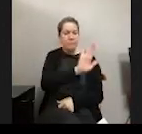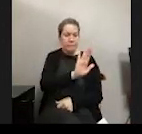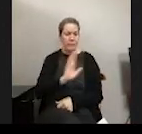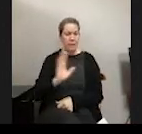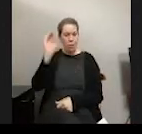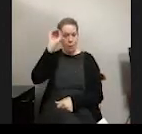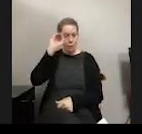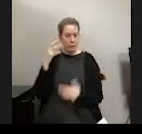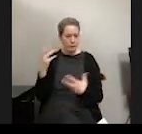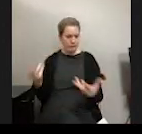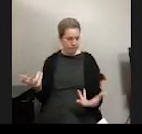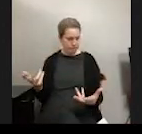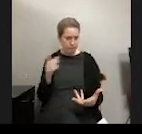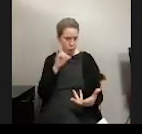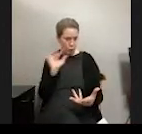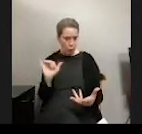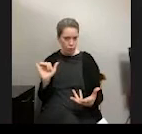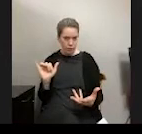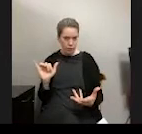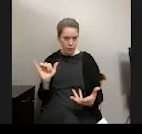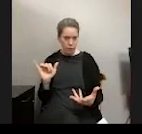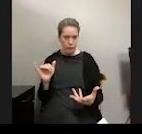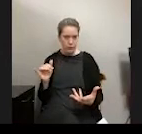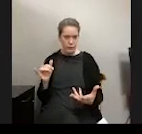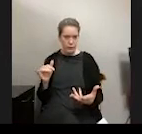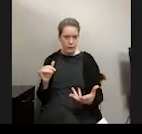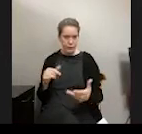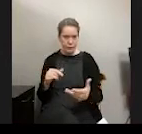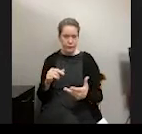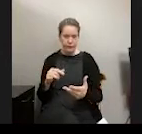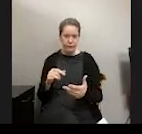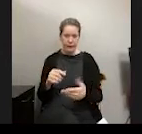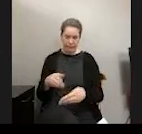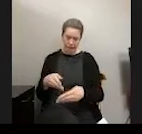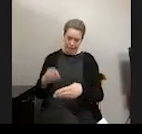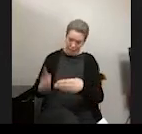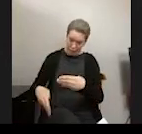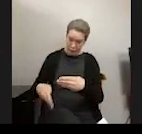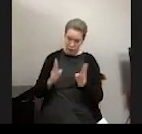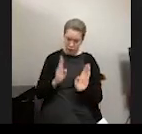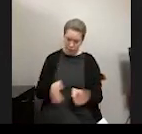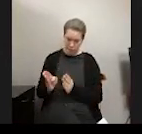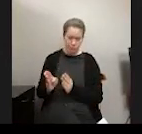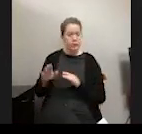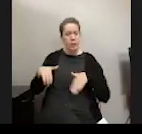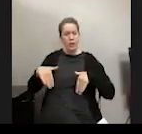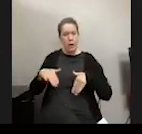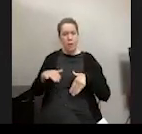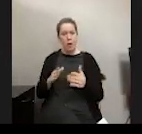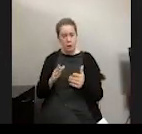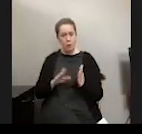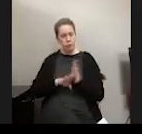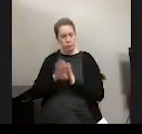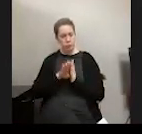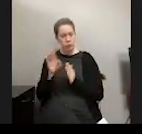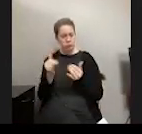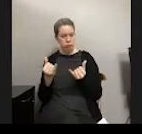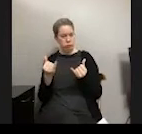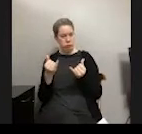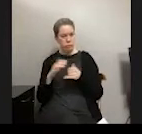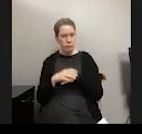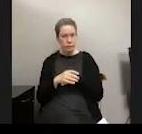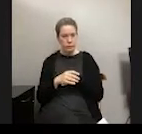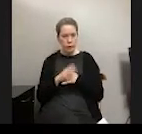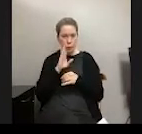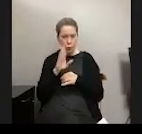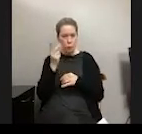just working through those details now, but you'll see something come the launch of your public art. And then that part, like the